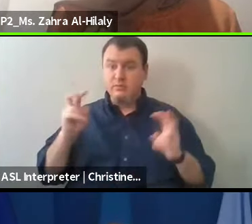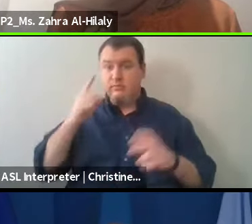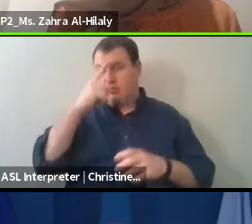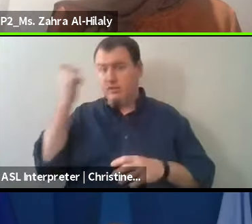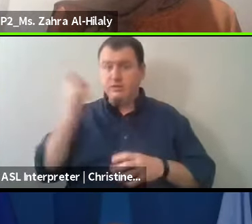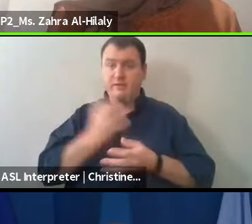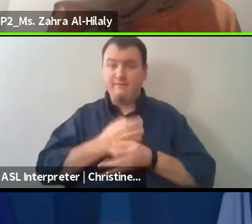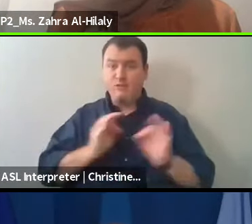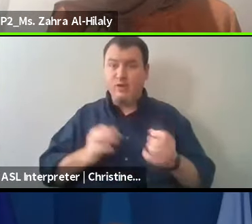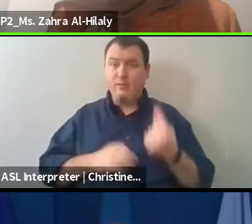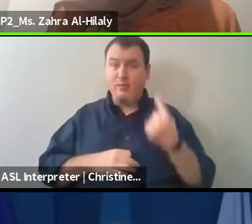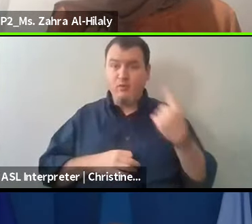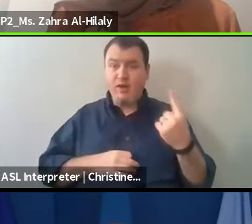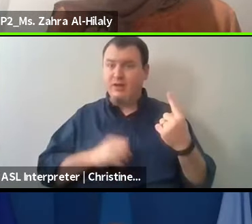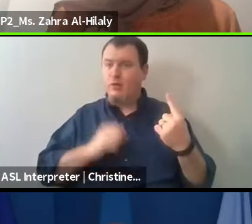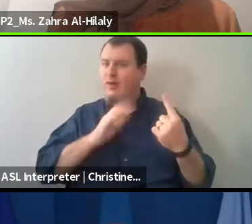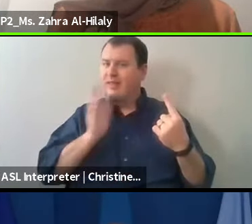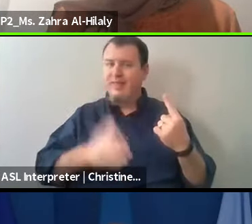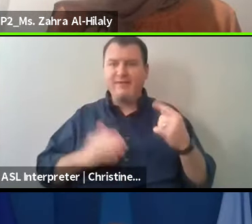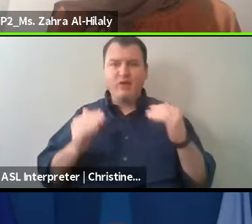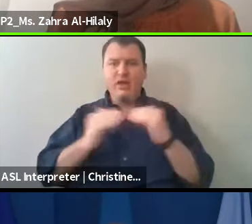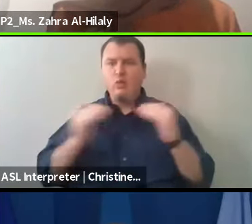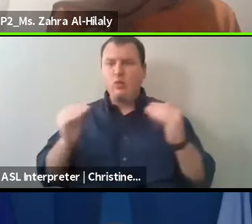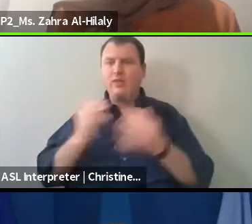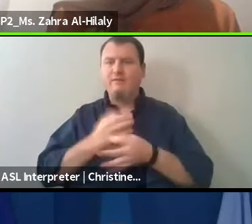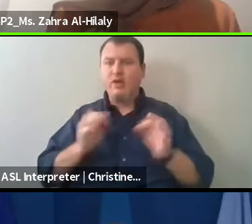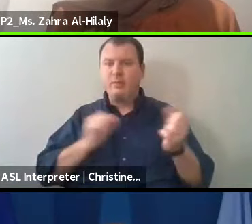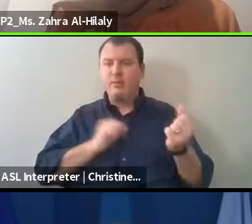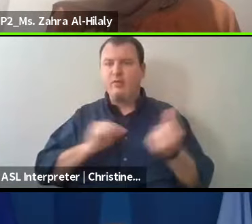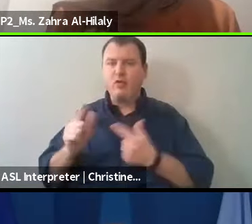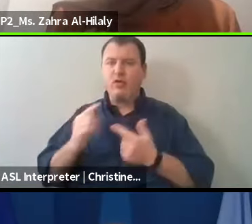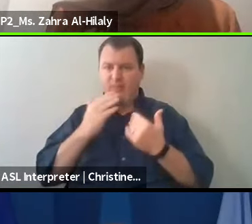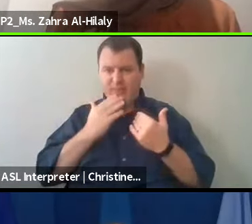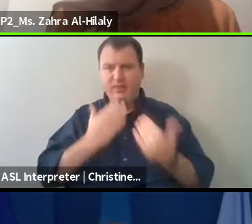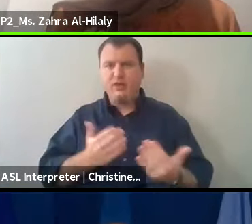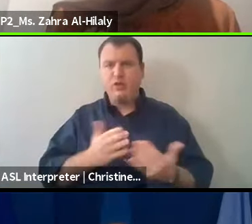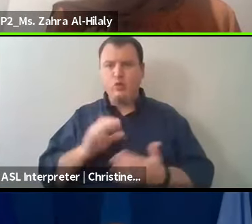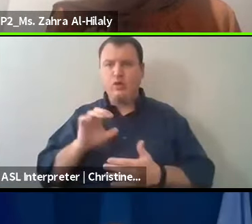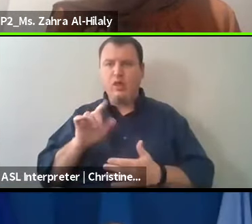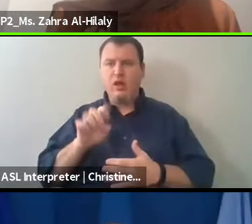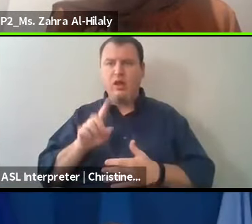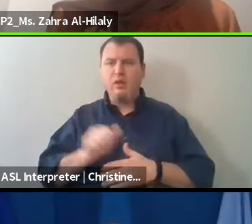one will never equal the freedom of all. Thank you, Claudia.